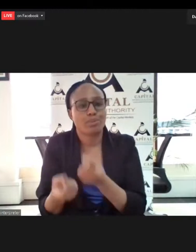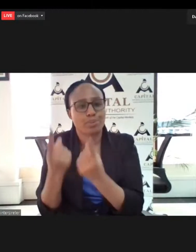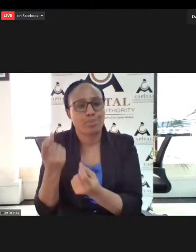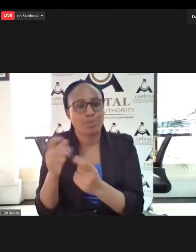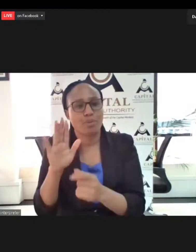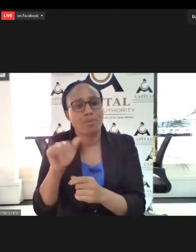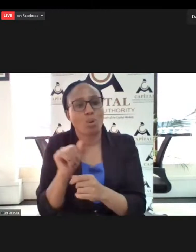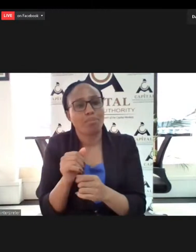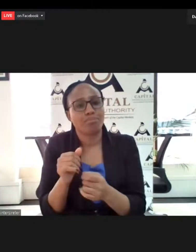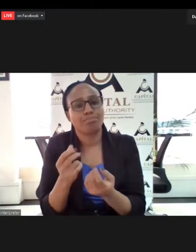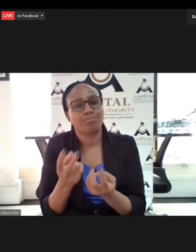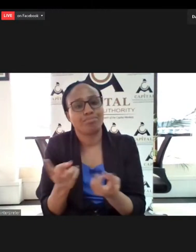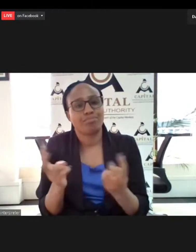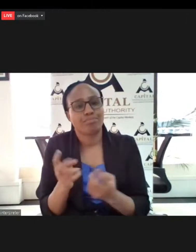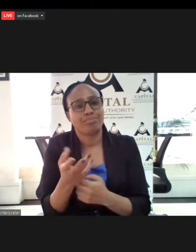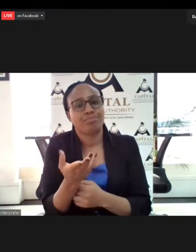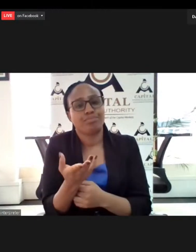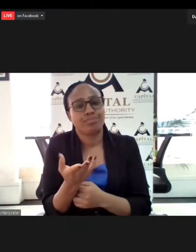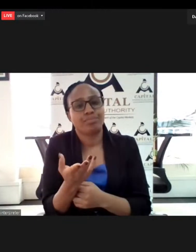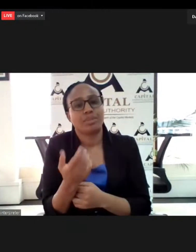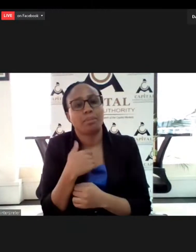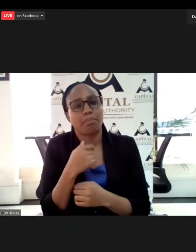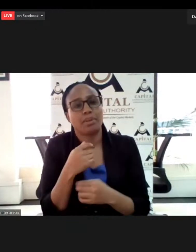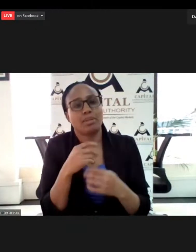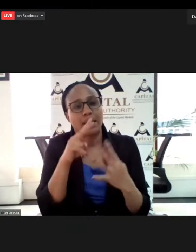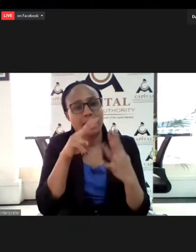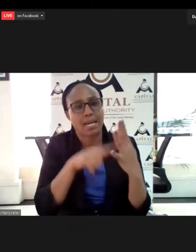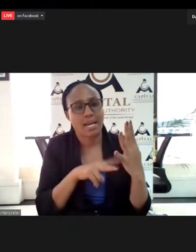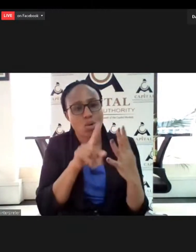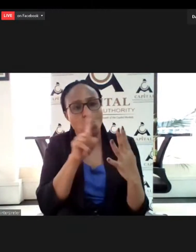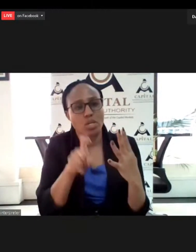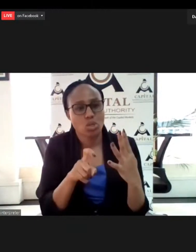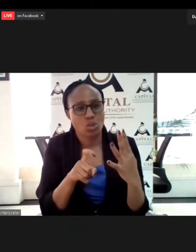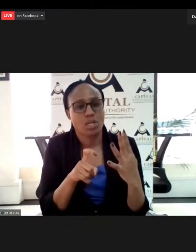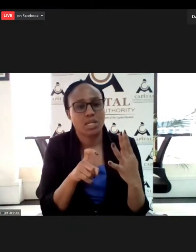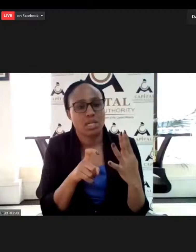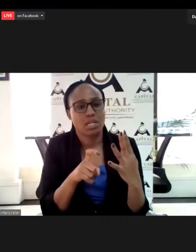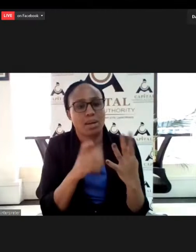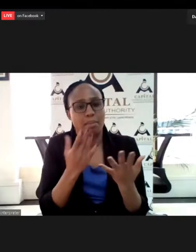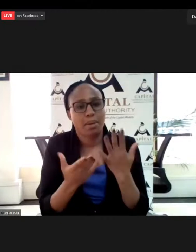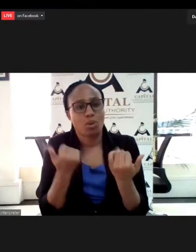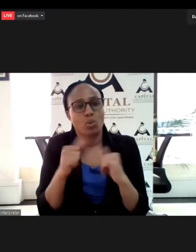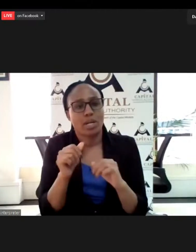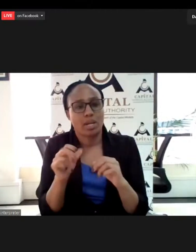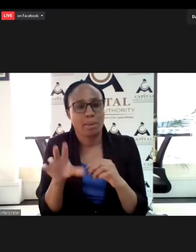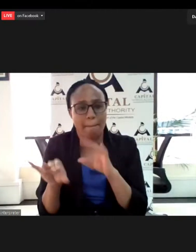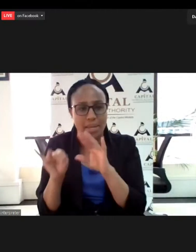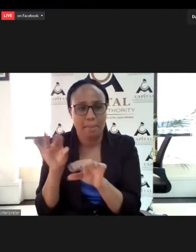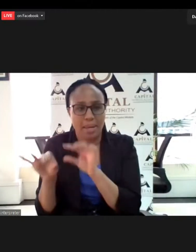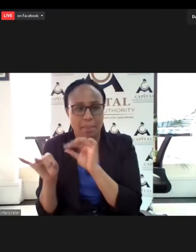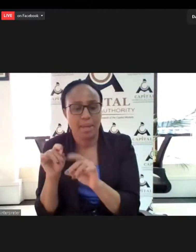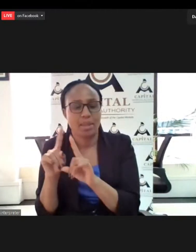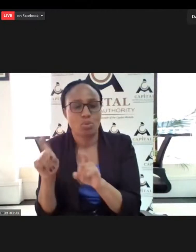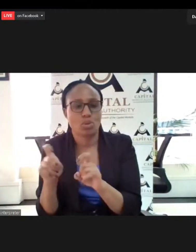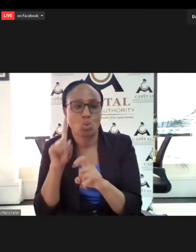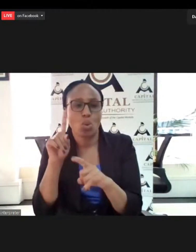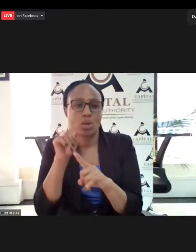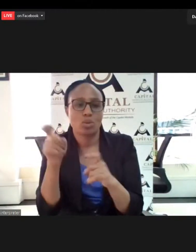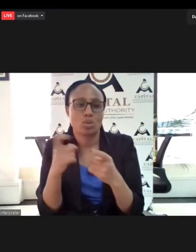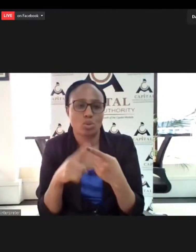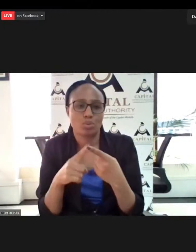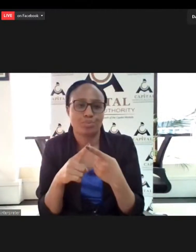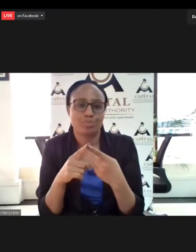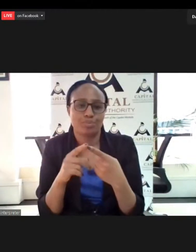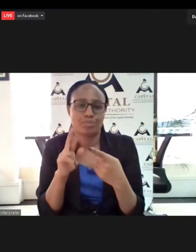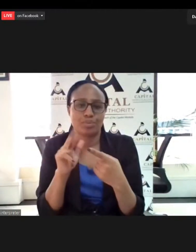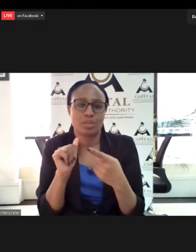floor, and probably I'll just run through the questions and maybe we can pick them up. One of the questions is, and I think this goes to